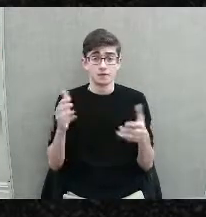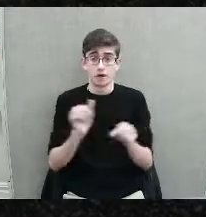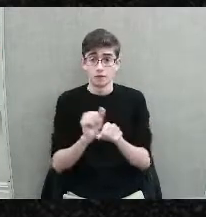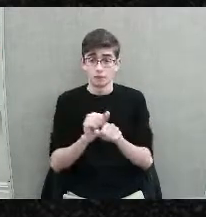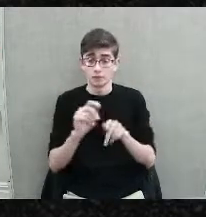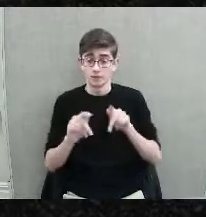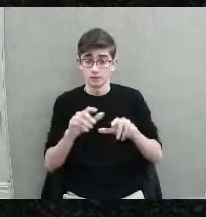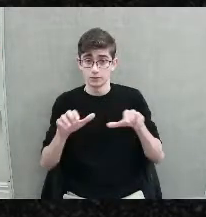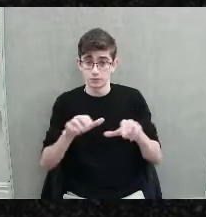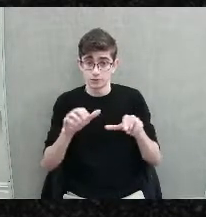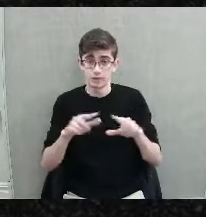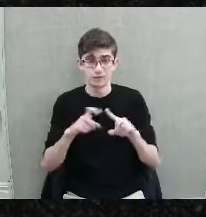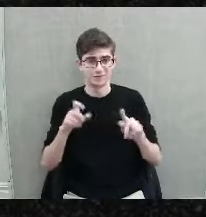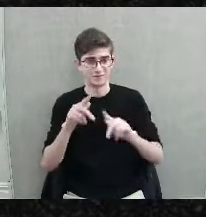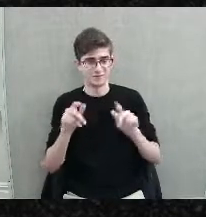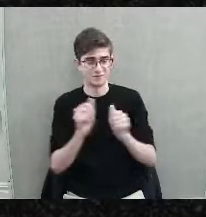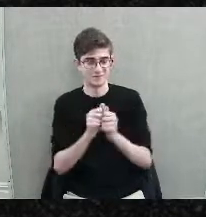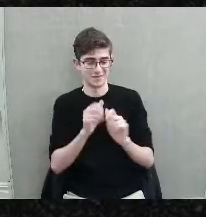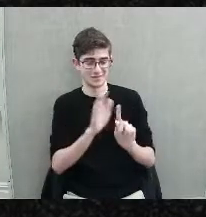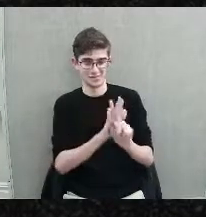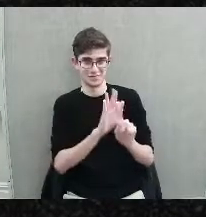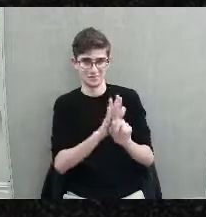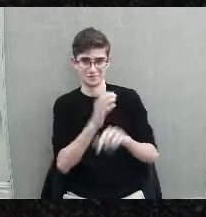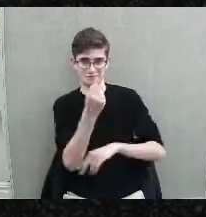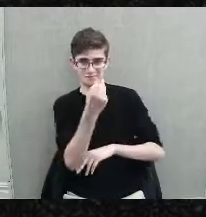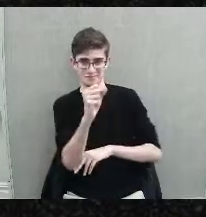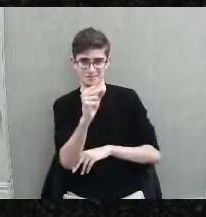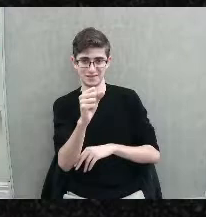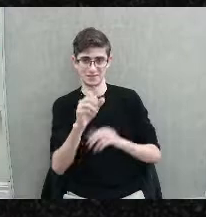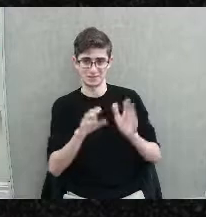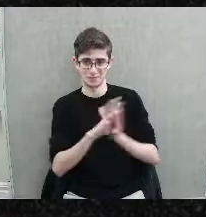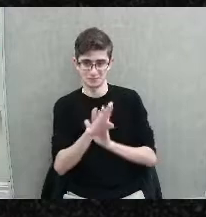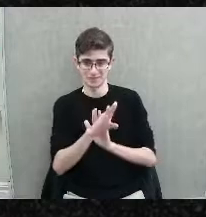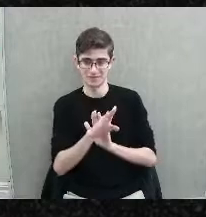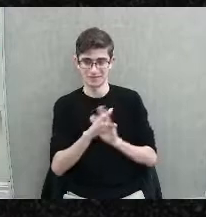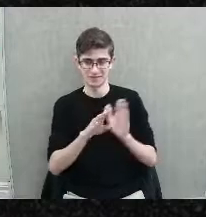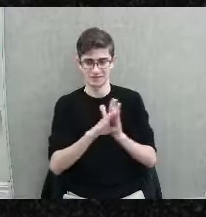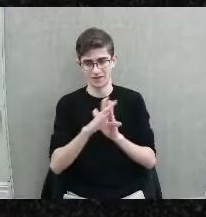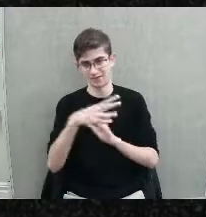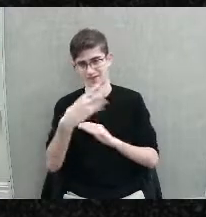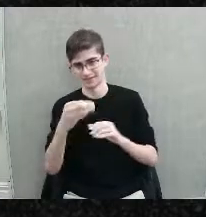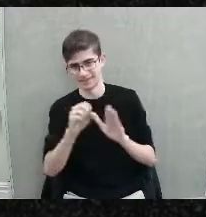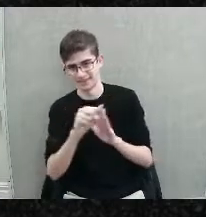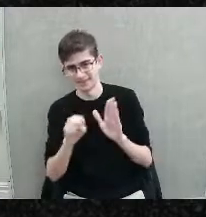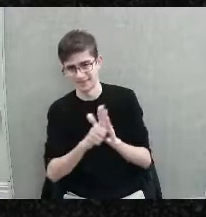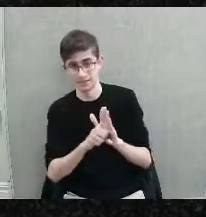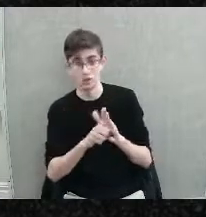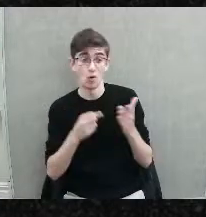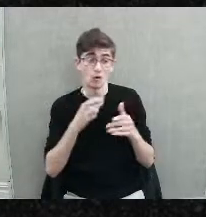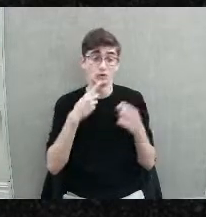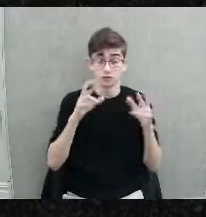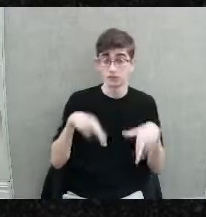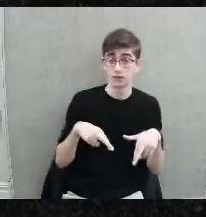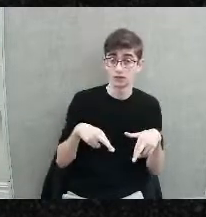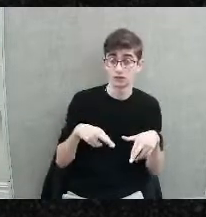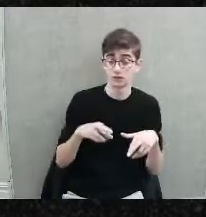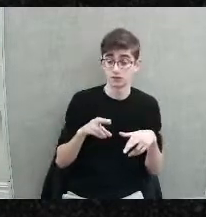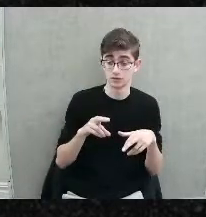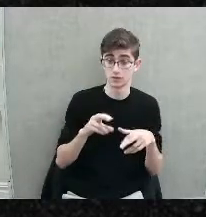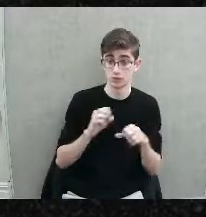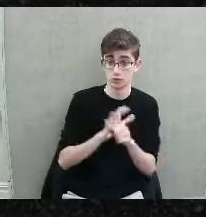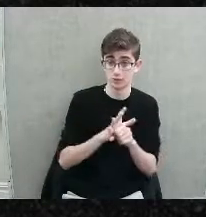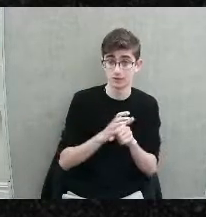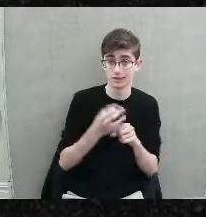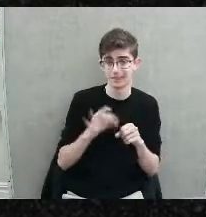from places that have autonomous movements that are developed outside of the state, or even in response to COVID-19, the use of mutual aid and the